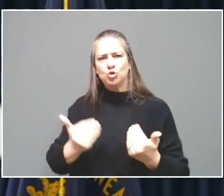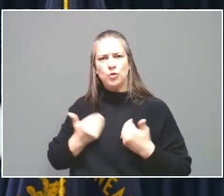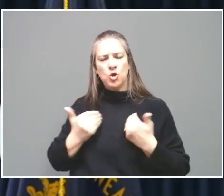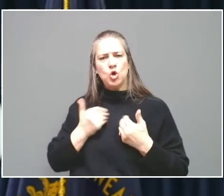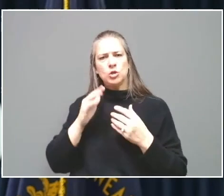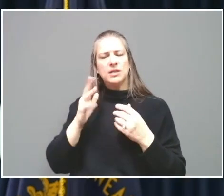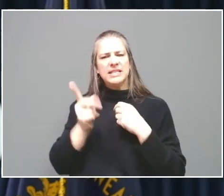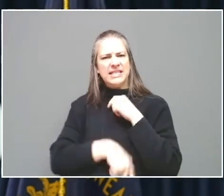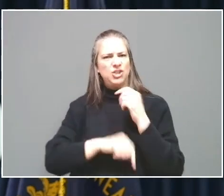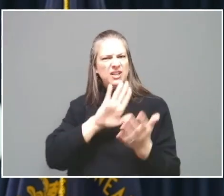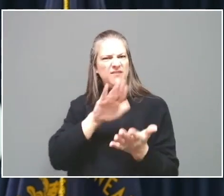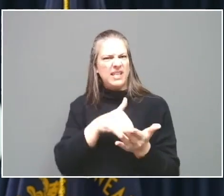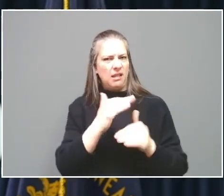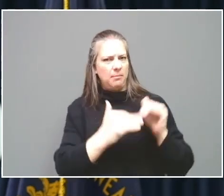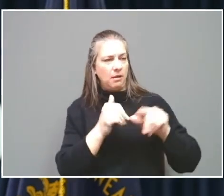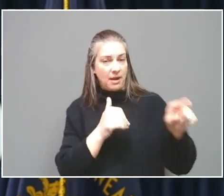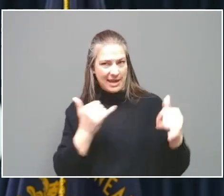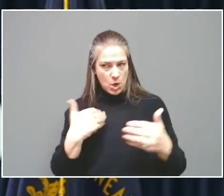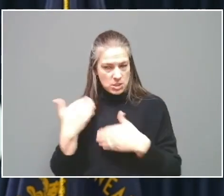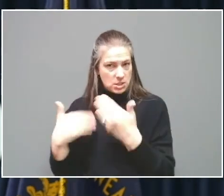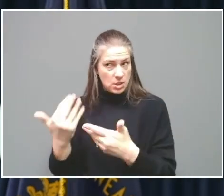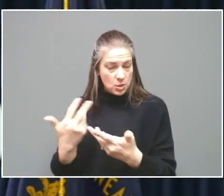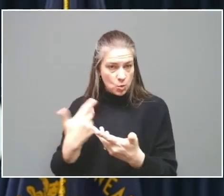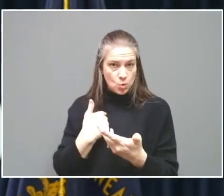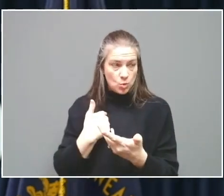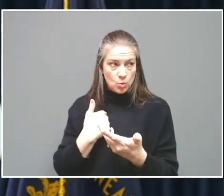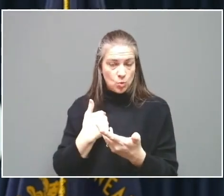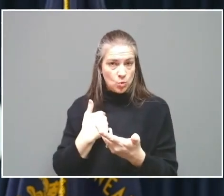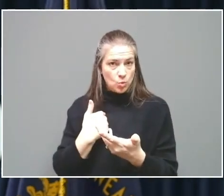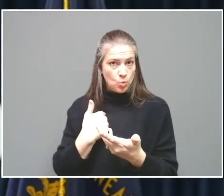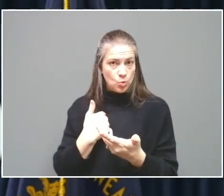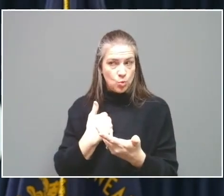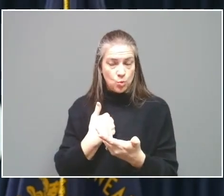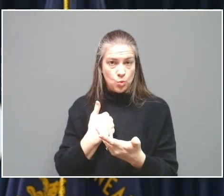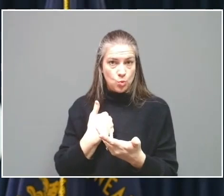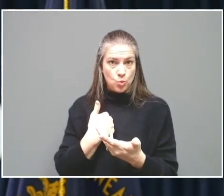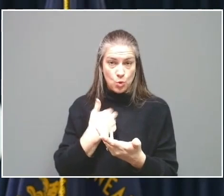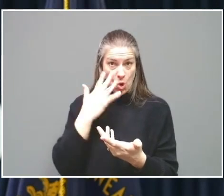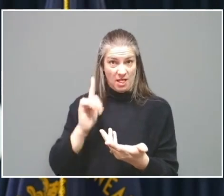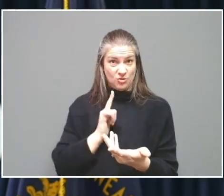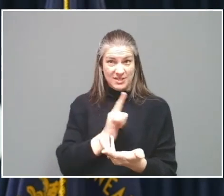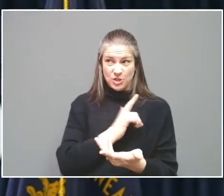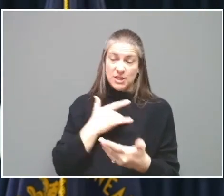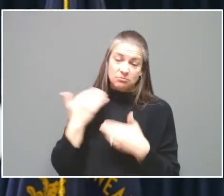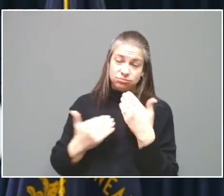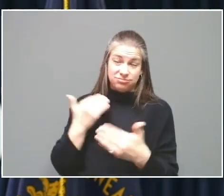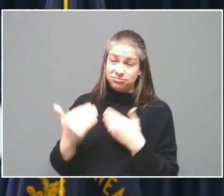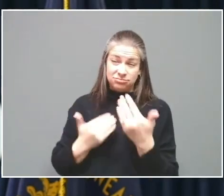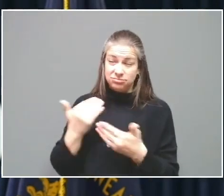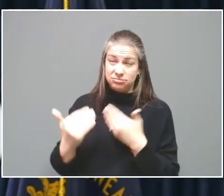facility moving through right now, we have not seen movement on legislation that is absolutely